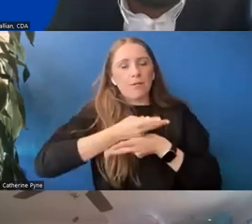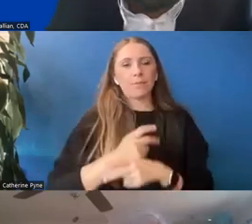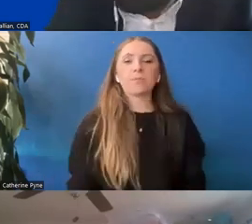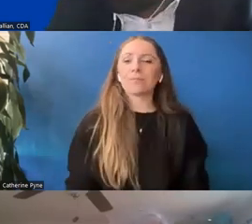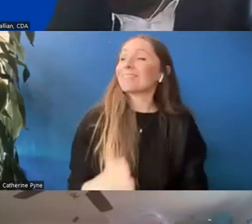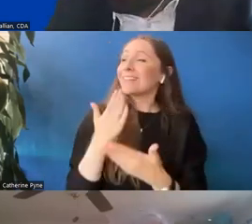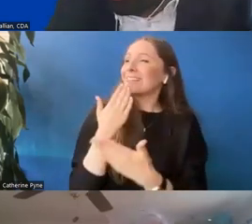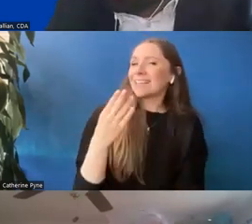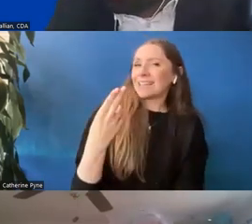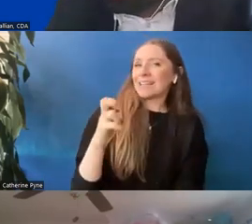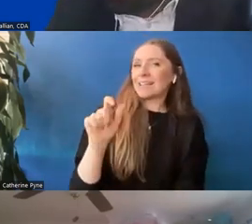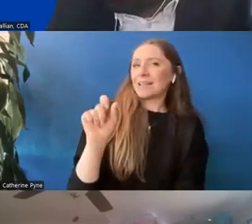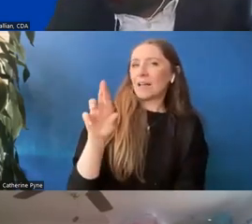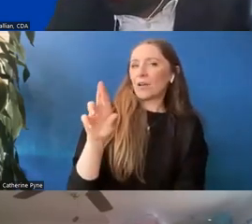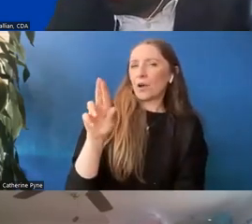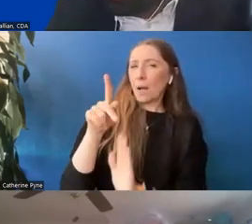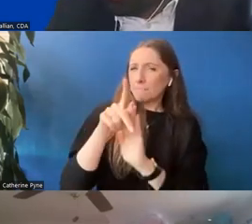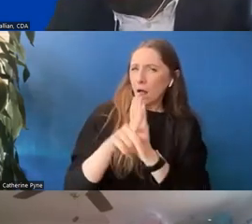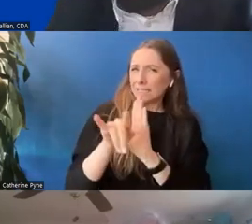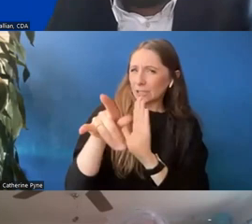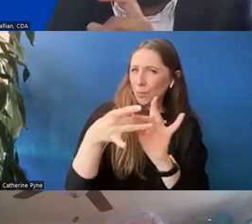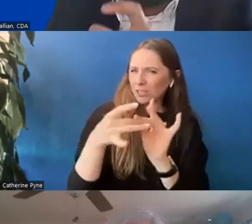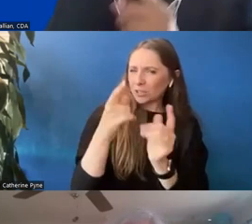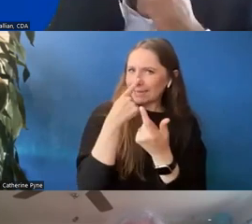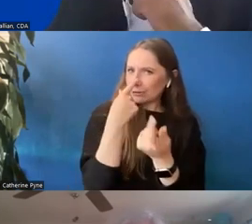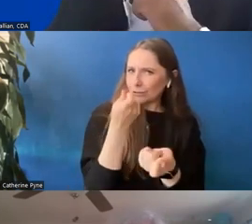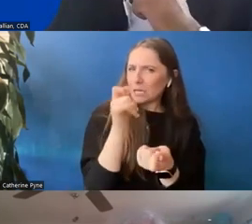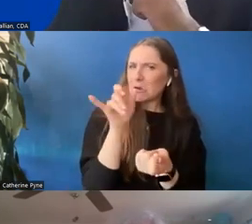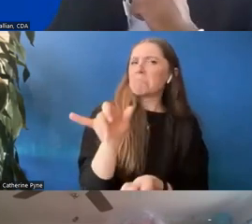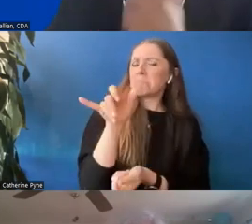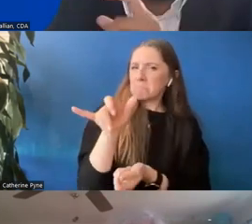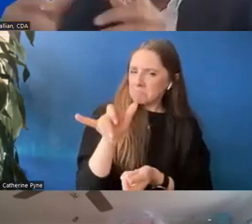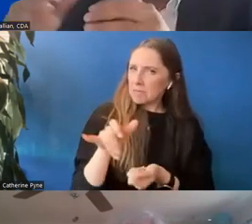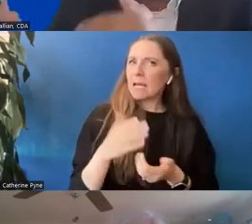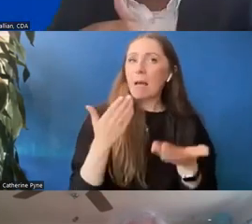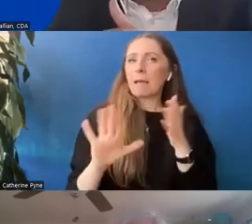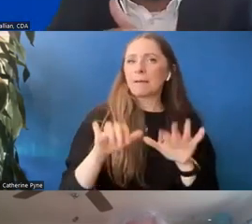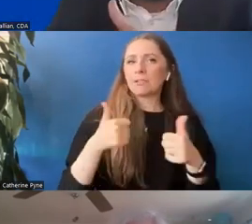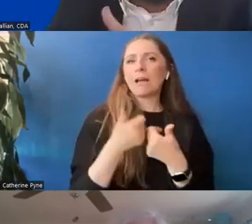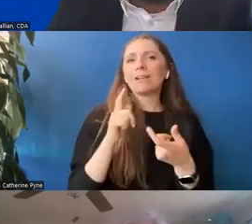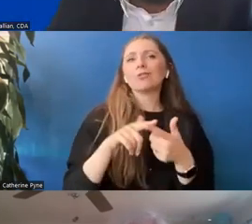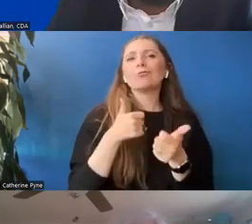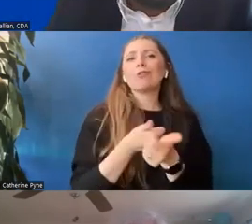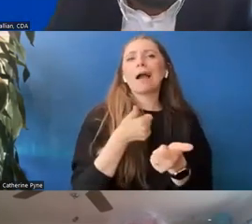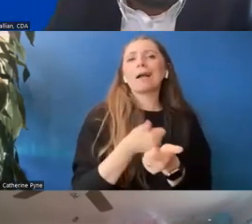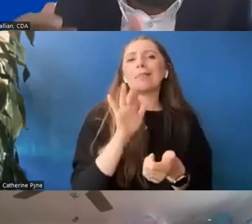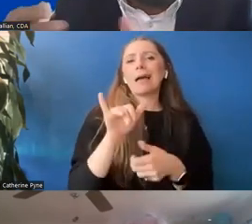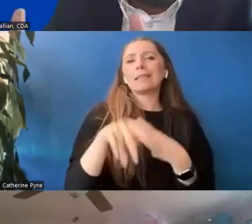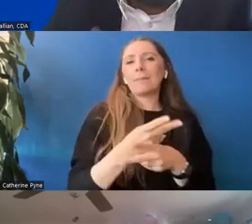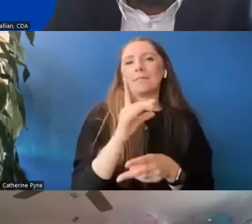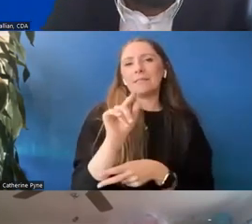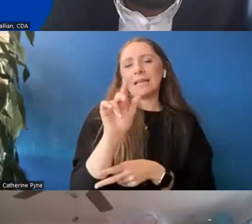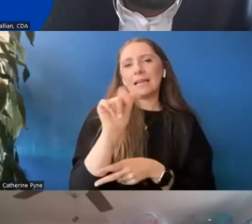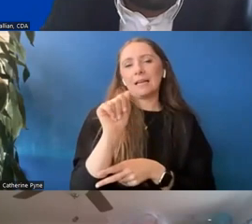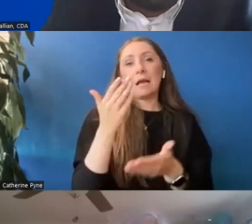Thanks, Heather. I'm interested in the policies. That's interesting. But it might be a challenge to track that data over time. So as a work group,